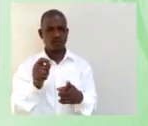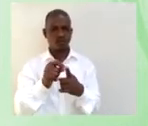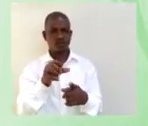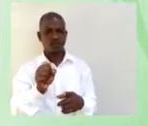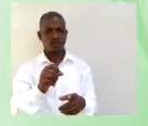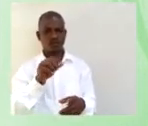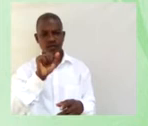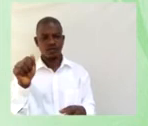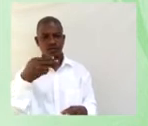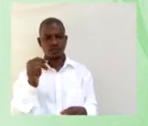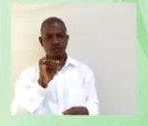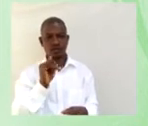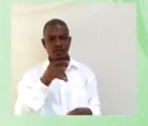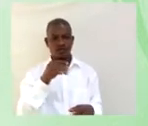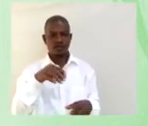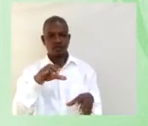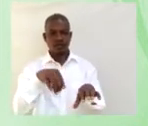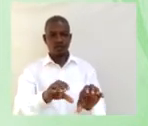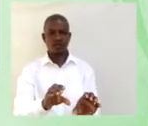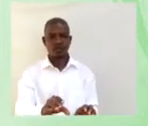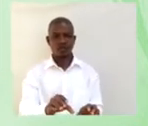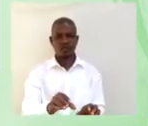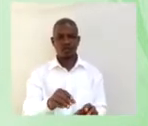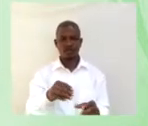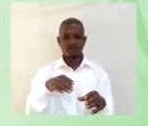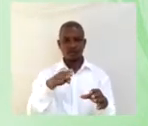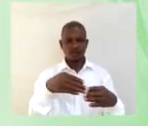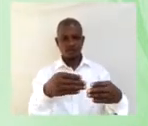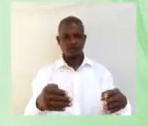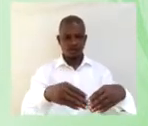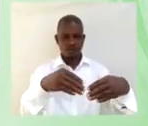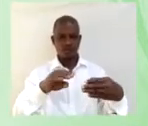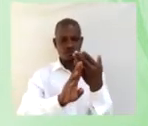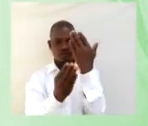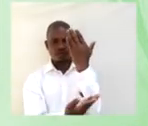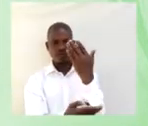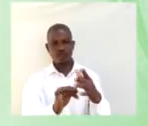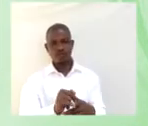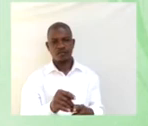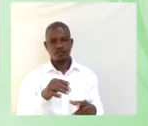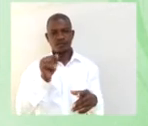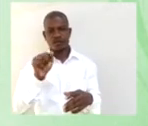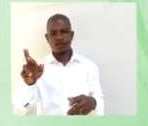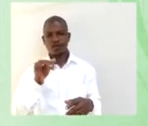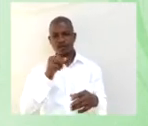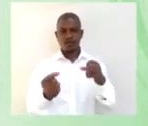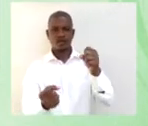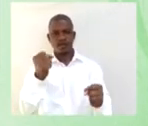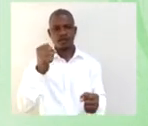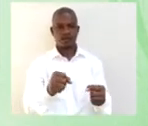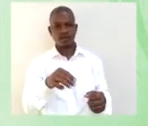words. A in class, basket. A-R in